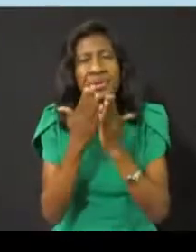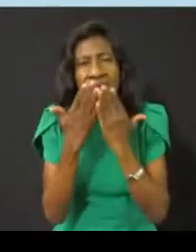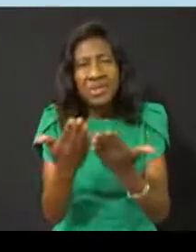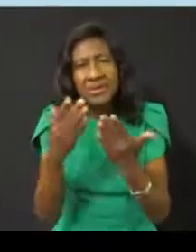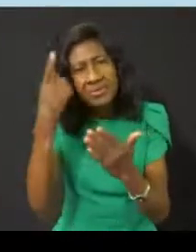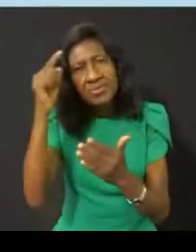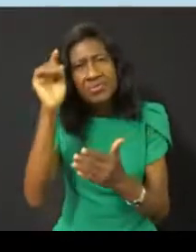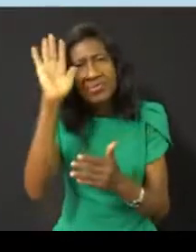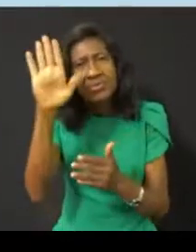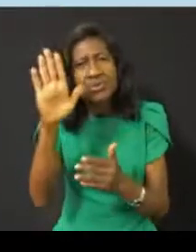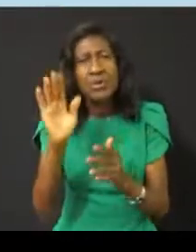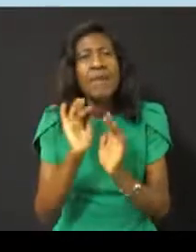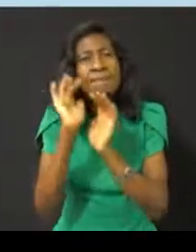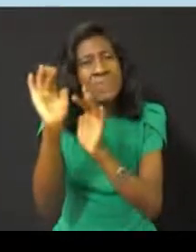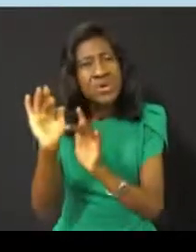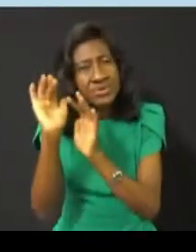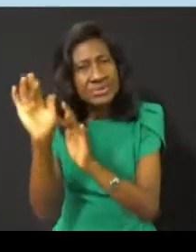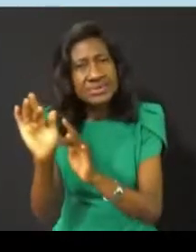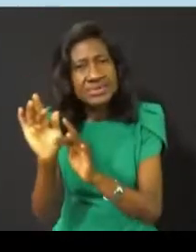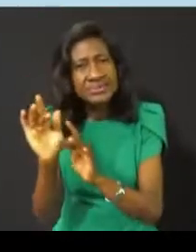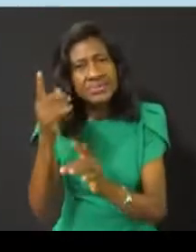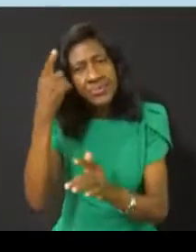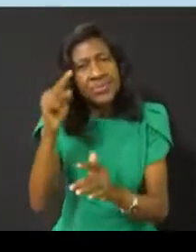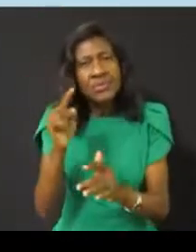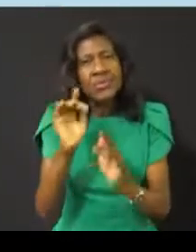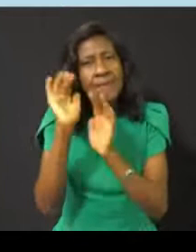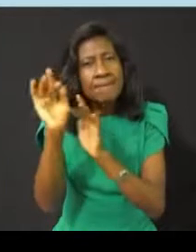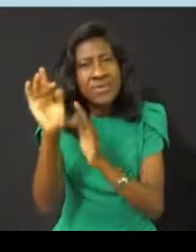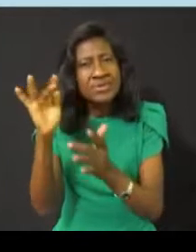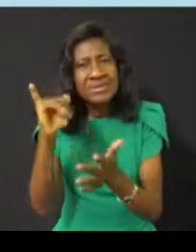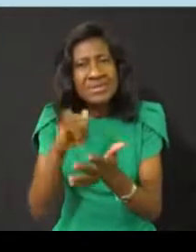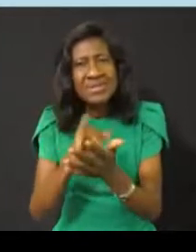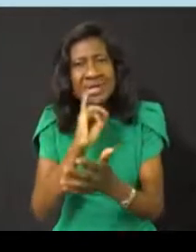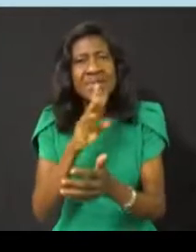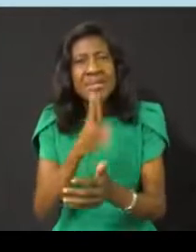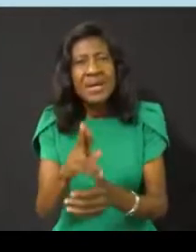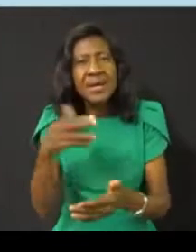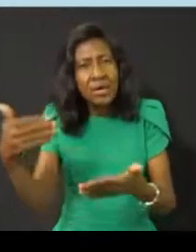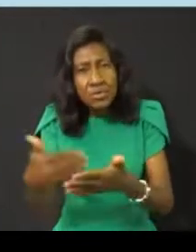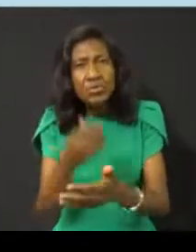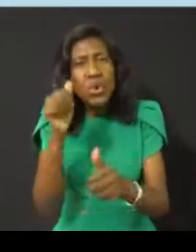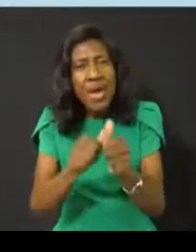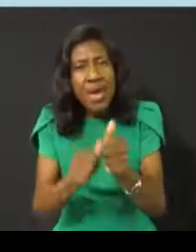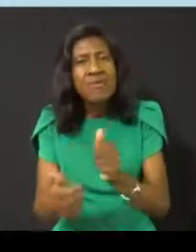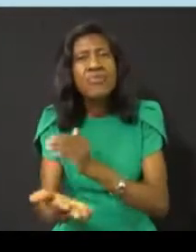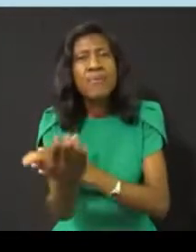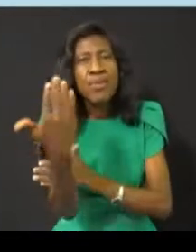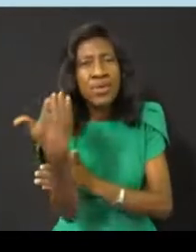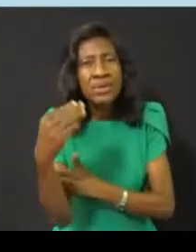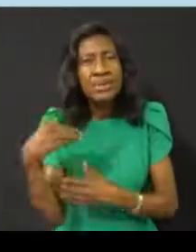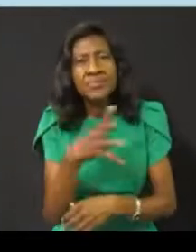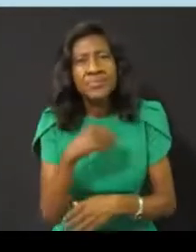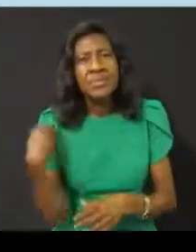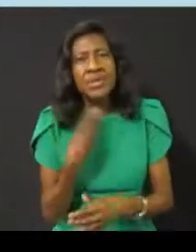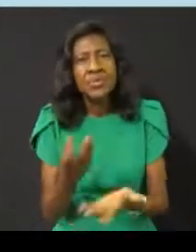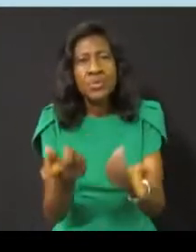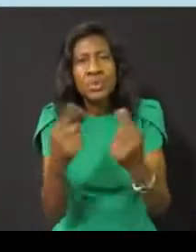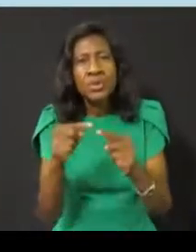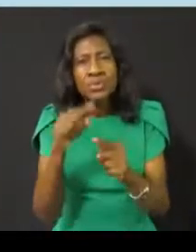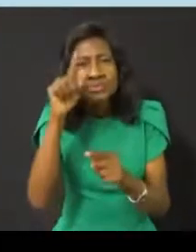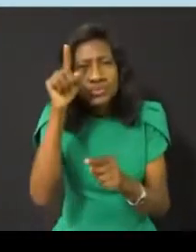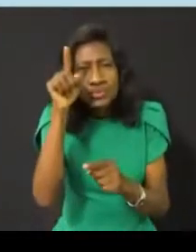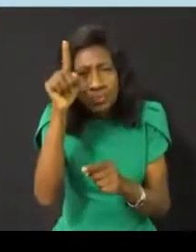your unfailing mercies, for those mercies that are new every morning. And we come to you in